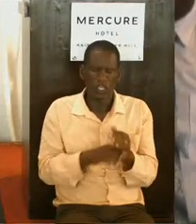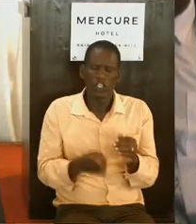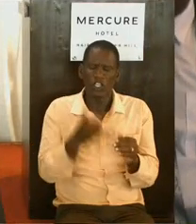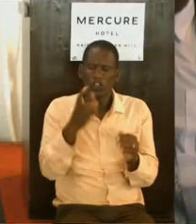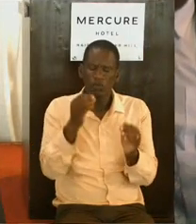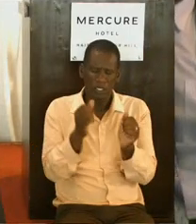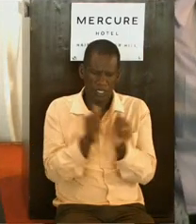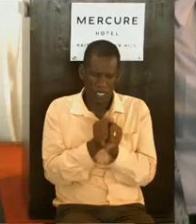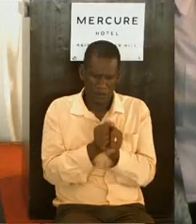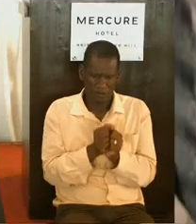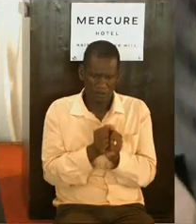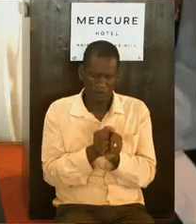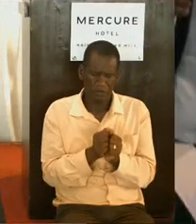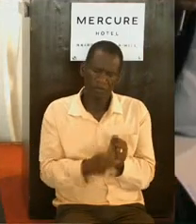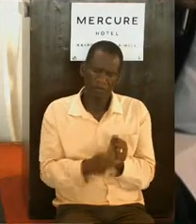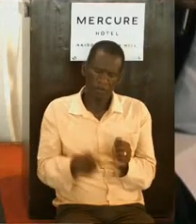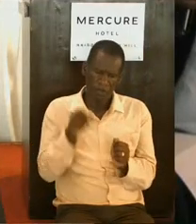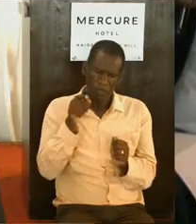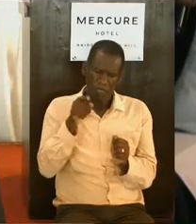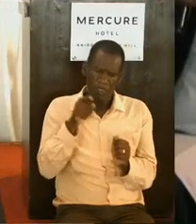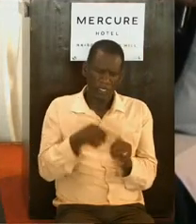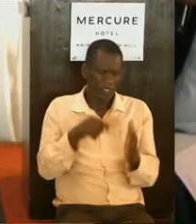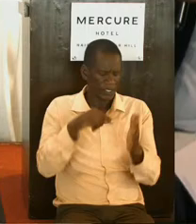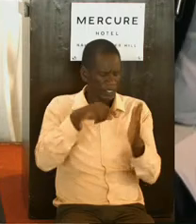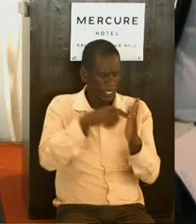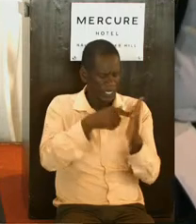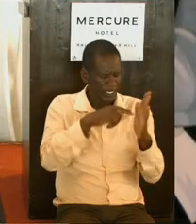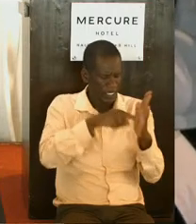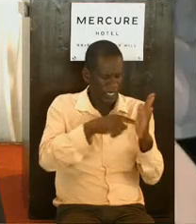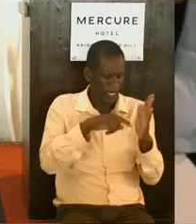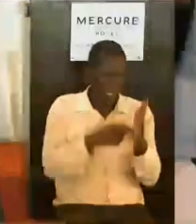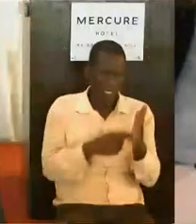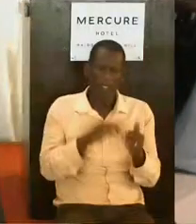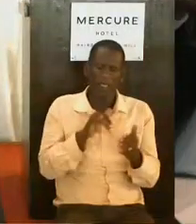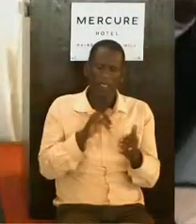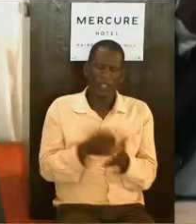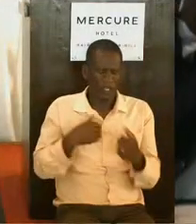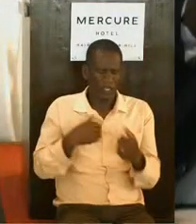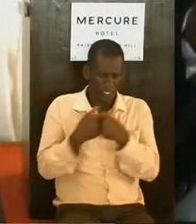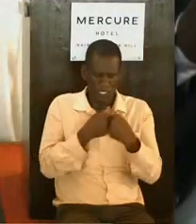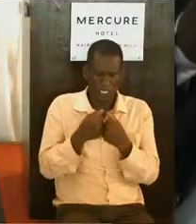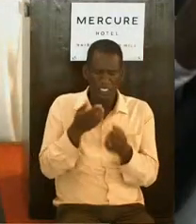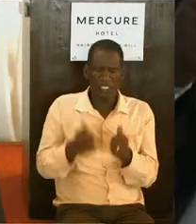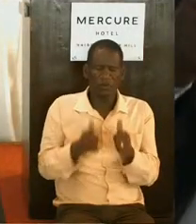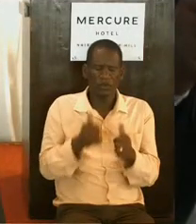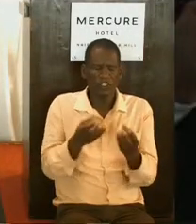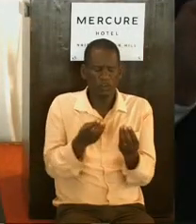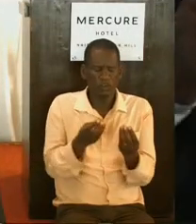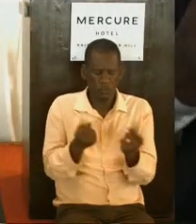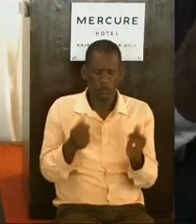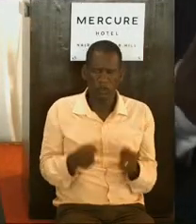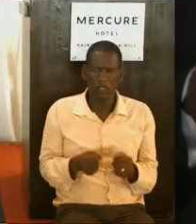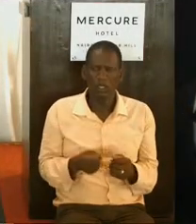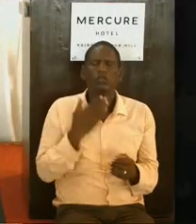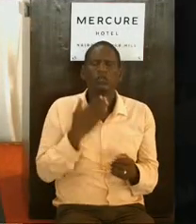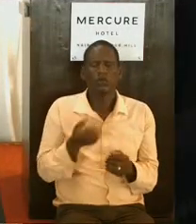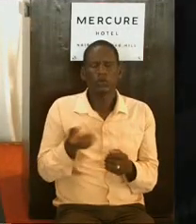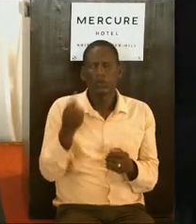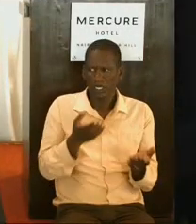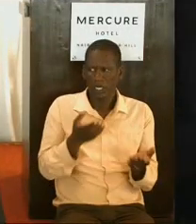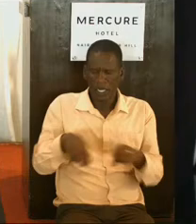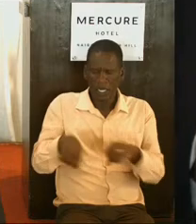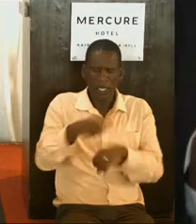2010 is a is an indicator that there was a gap that needed to be filled we want to understand National